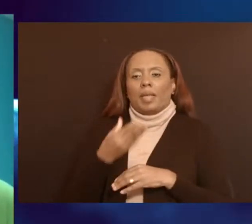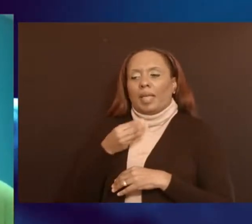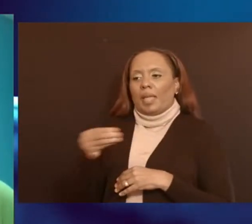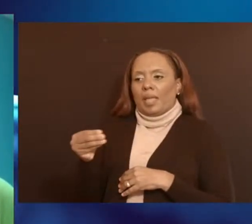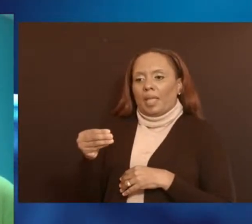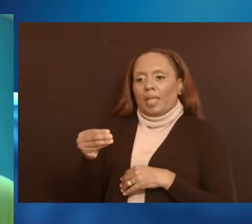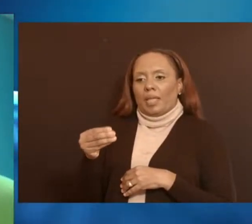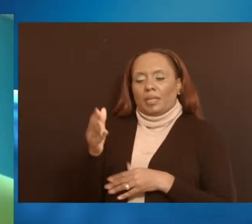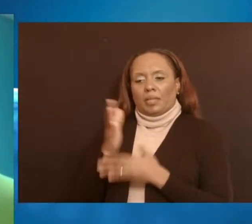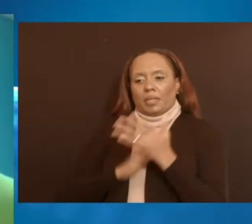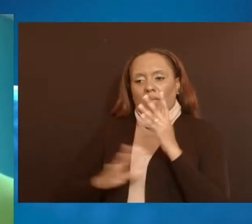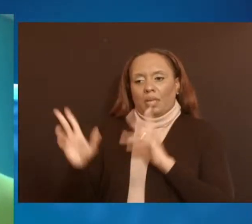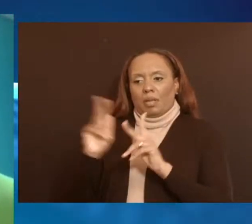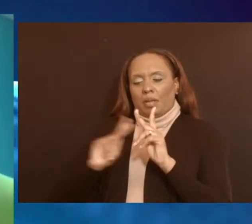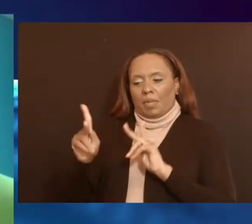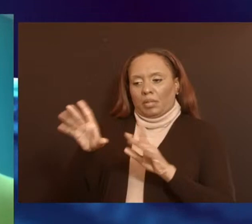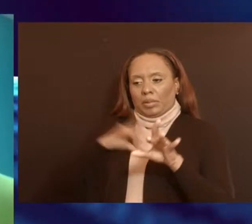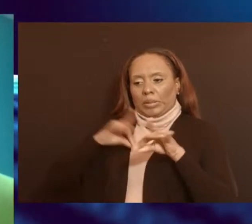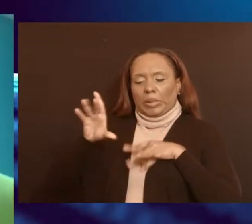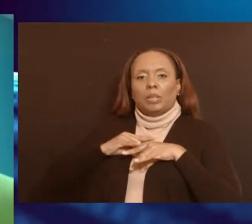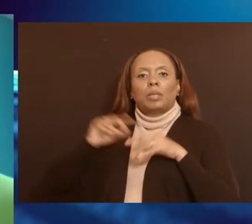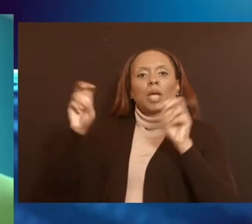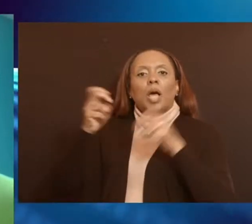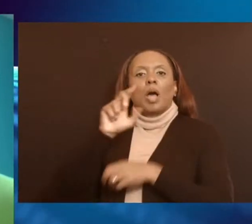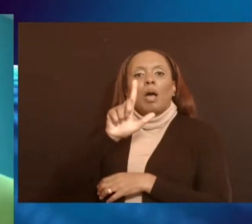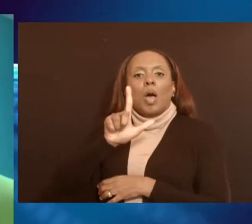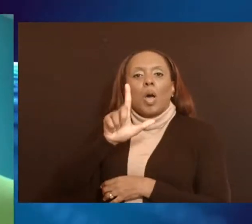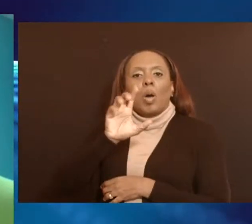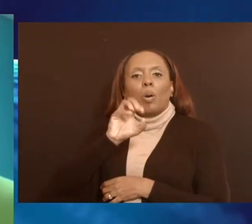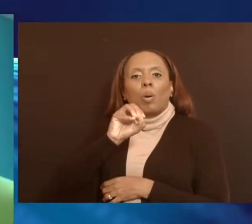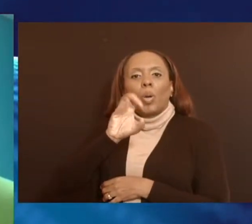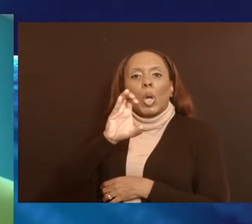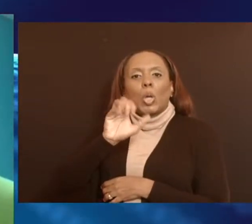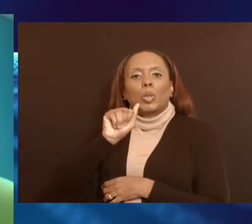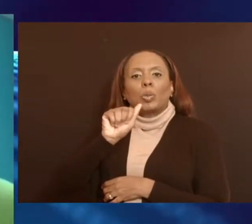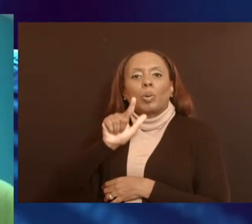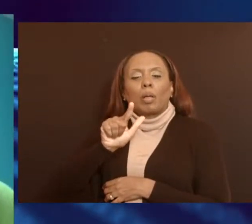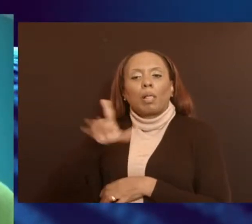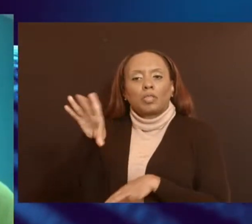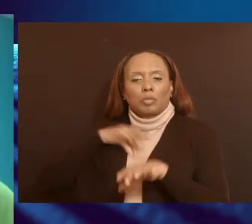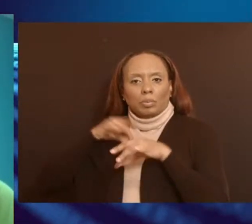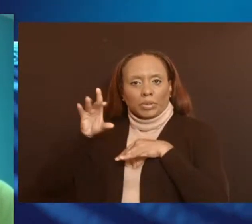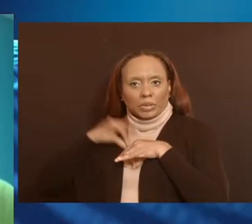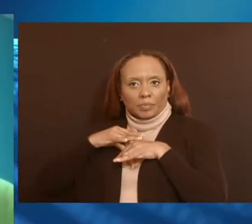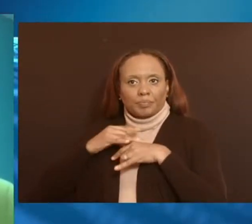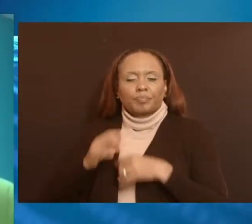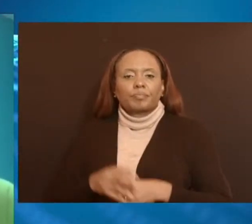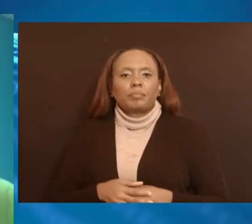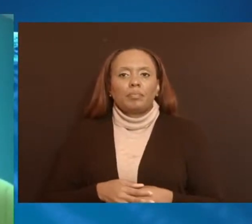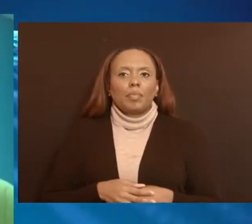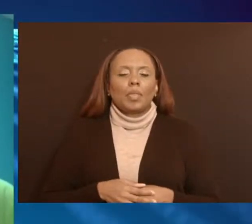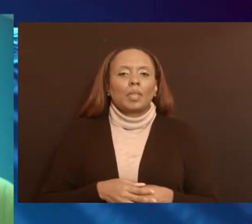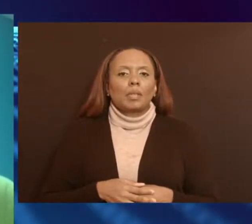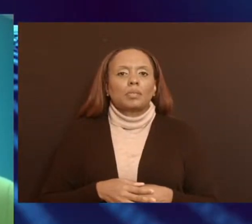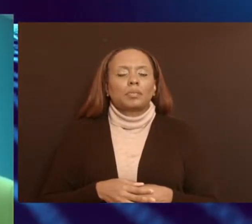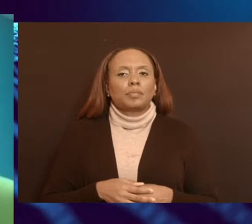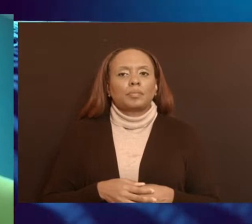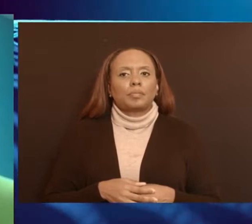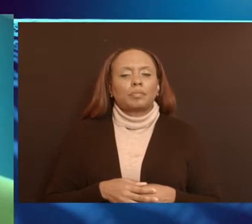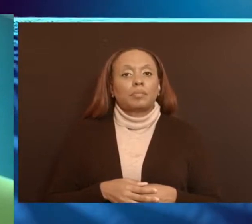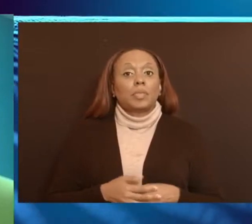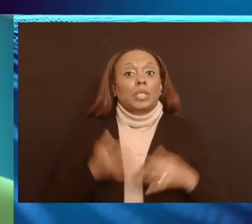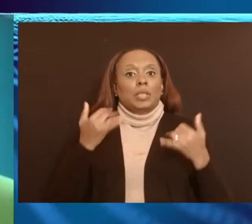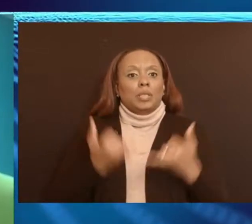of clusters that the public health officials are investigating. Would you be in a position to say, with regard to these recent